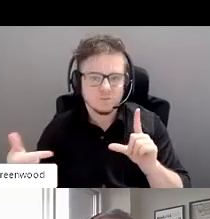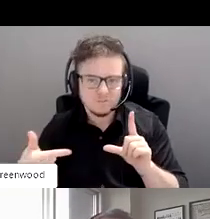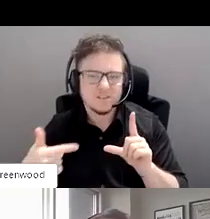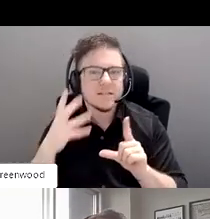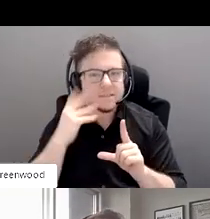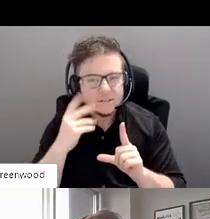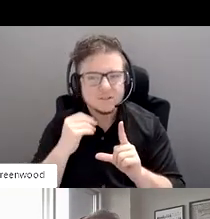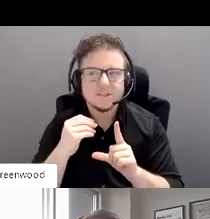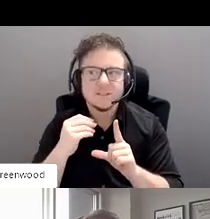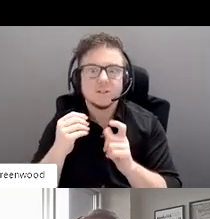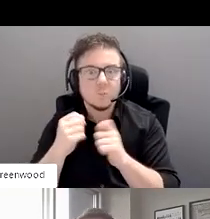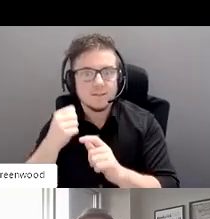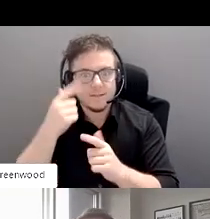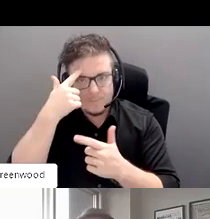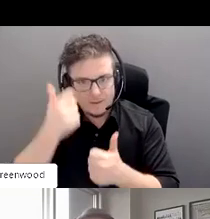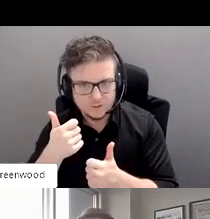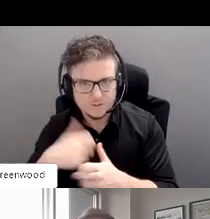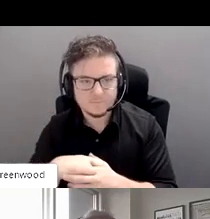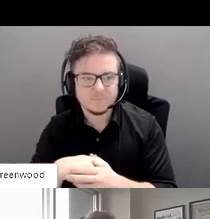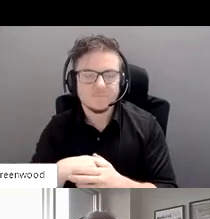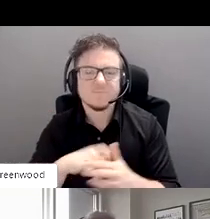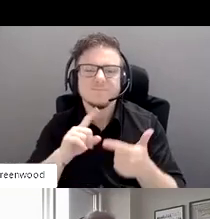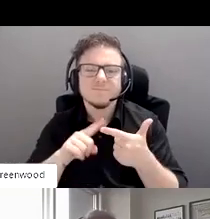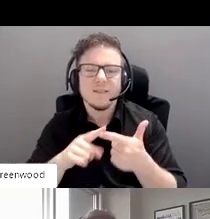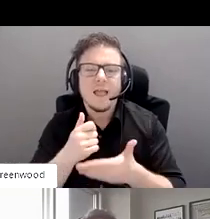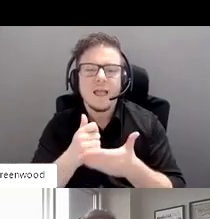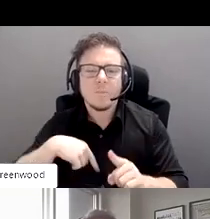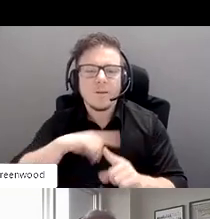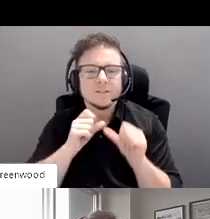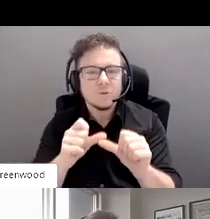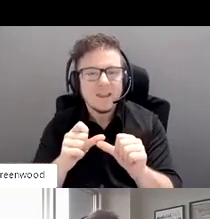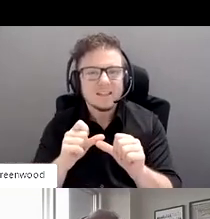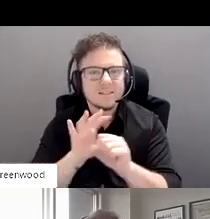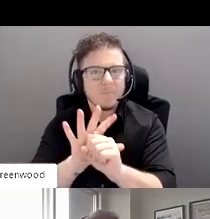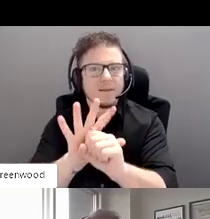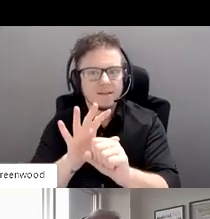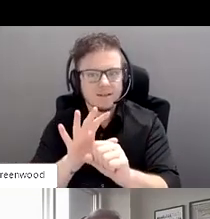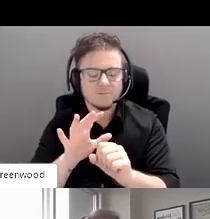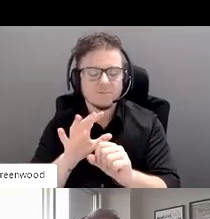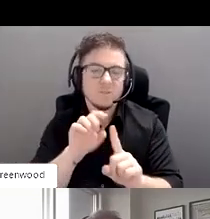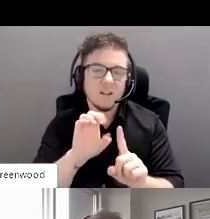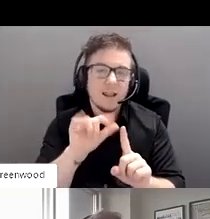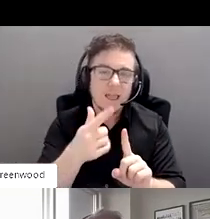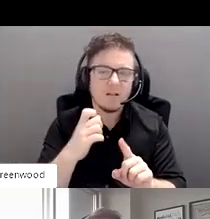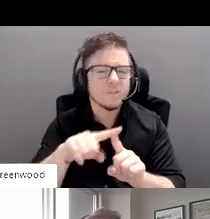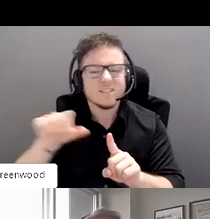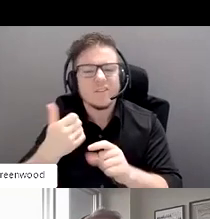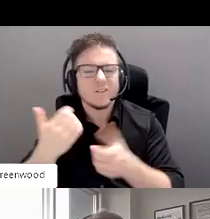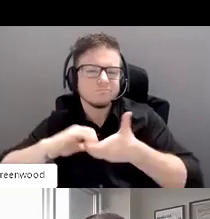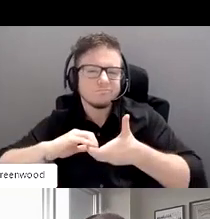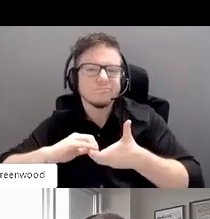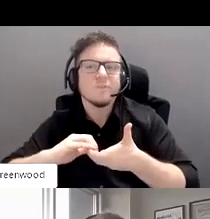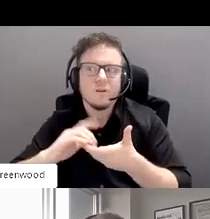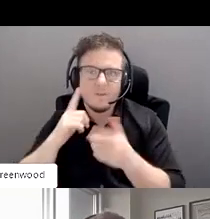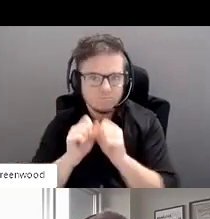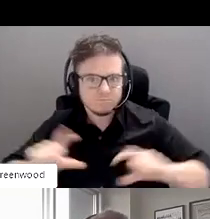with dementia. We'll talk about the Help Us Remain campaign that Egale, along with some partners, launched this month for Alzheimer's Awareness